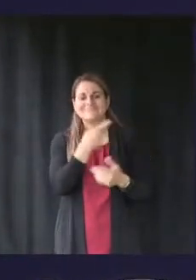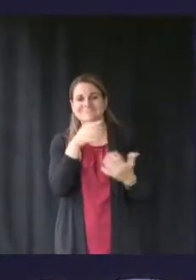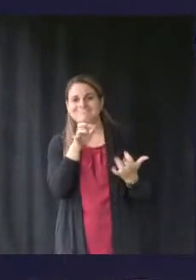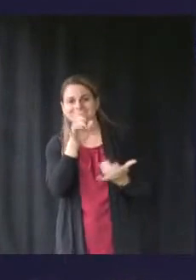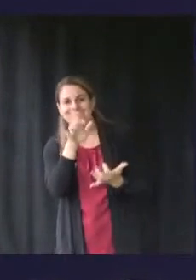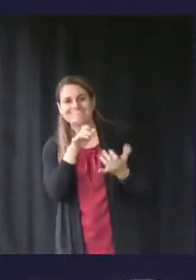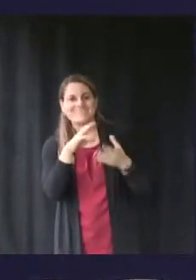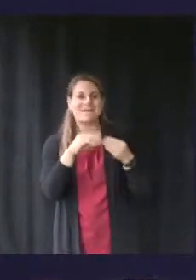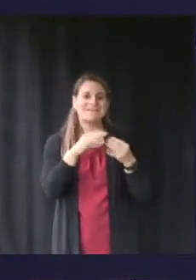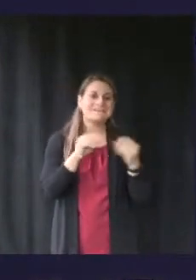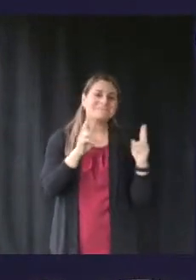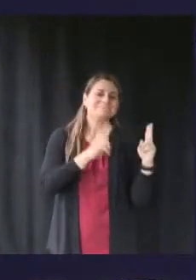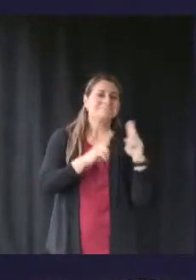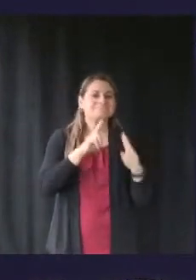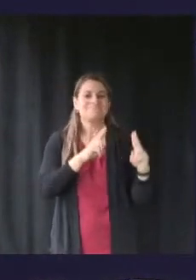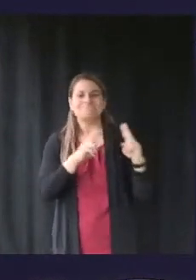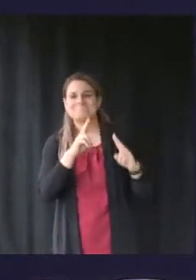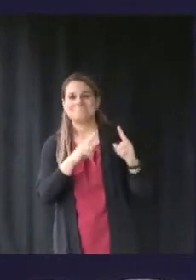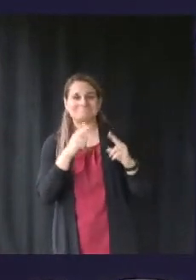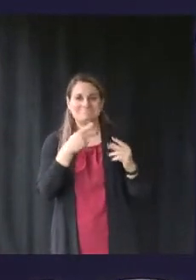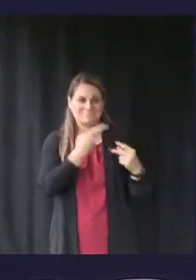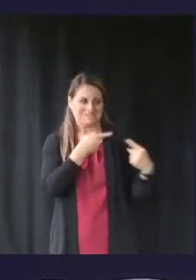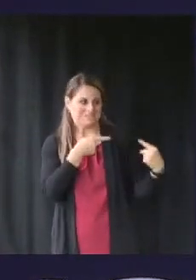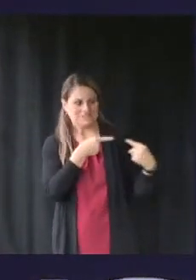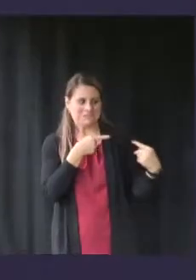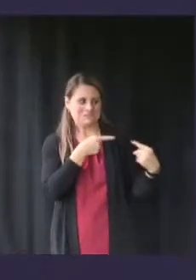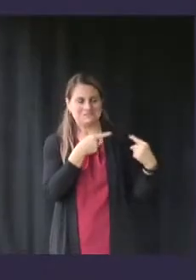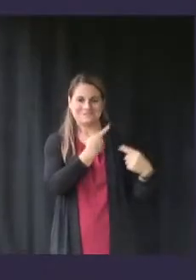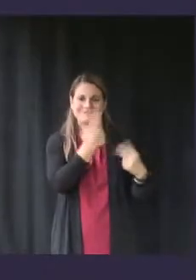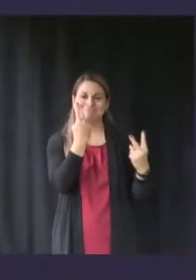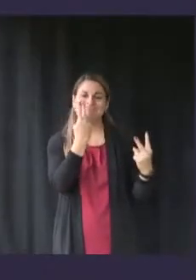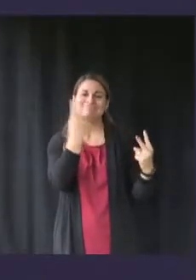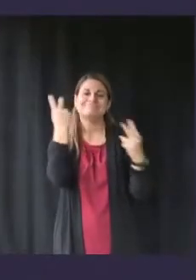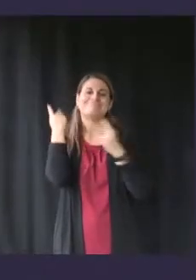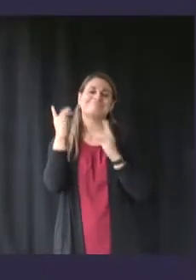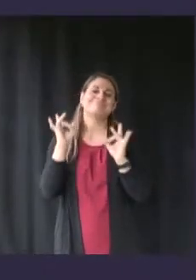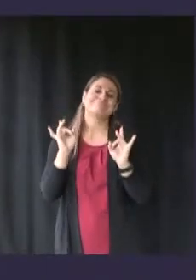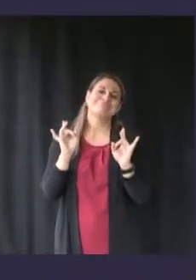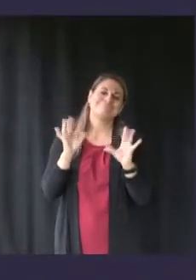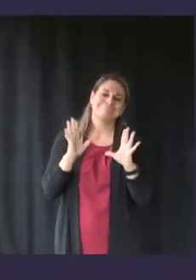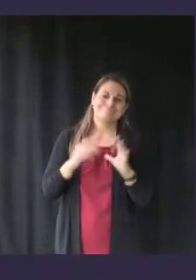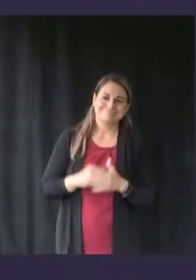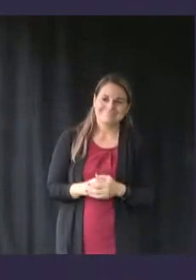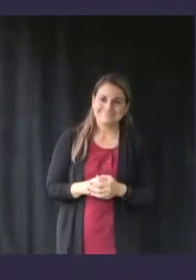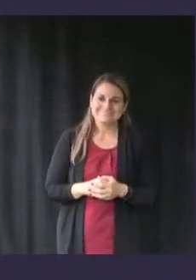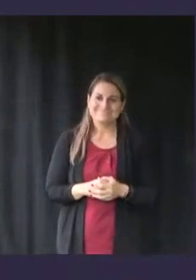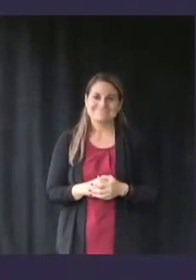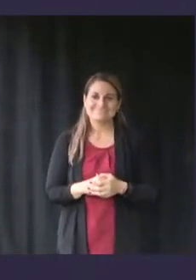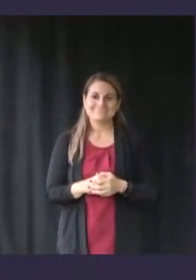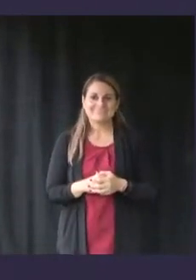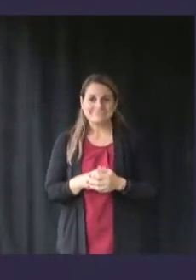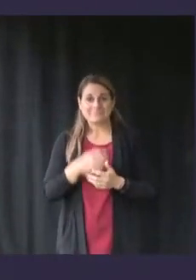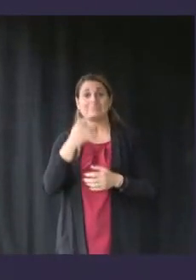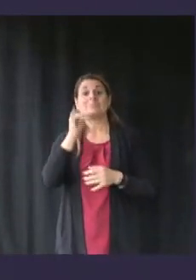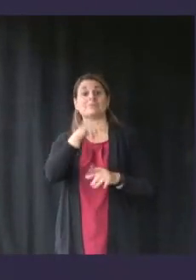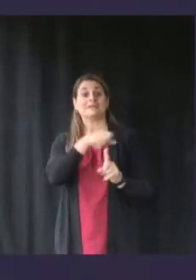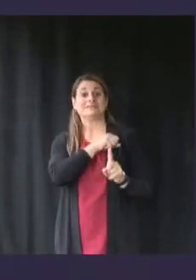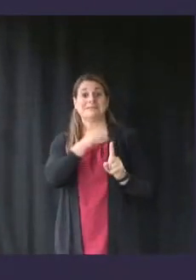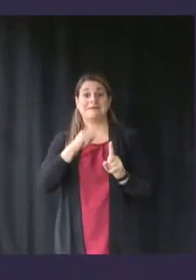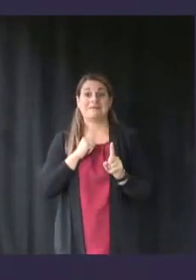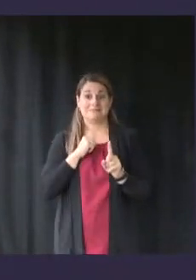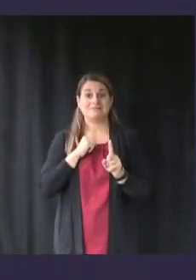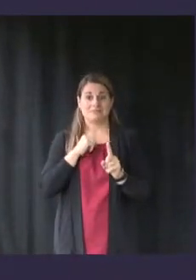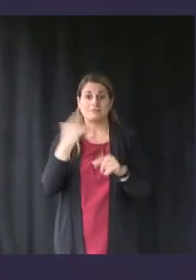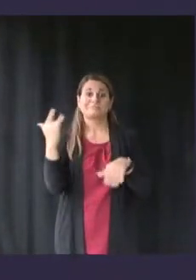before we were debating one another. And then the next day, to get back to the Senate to vote, we had to flag down a